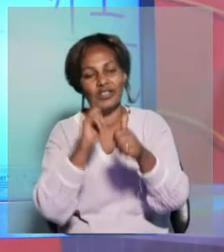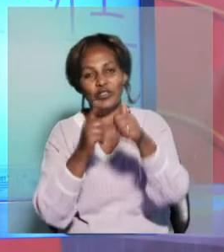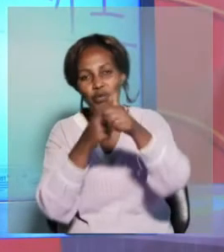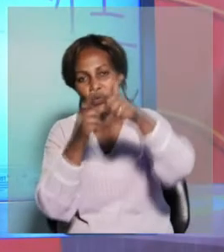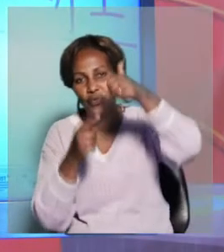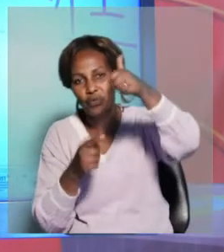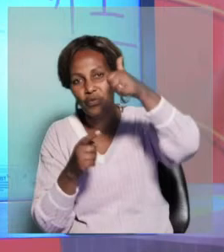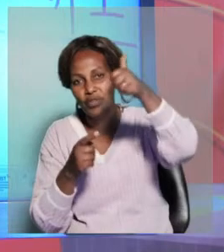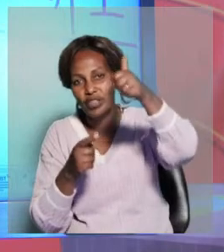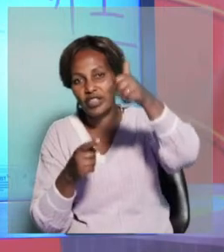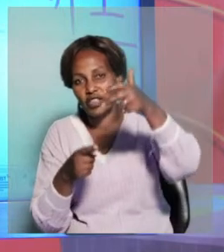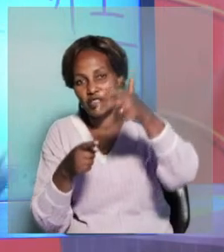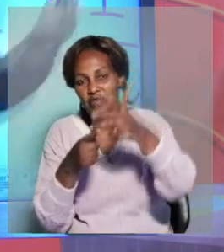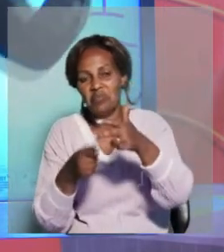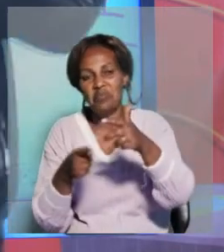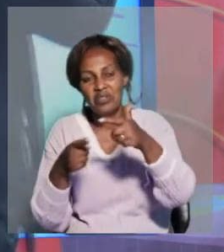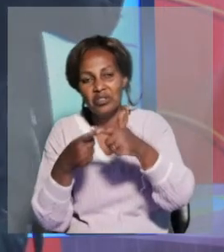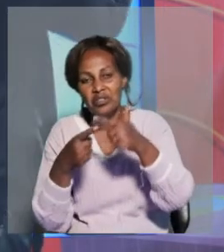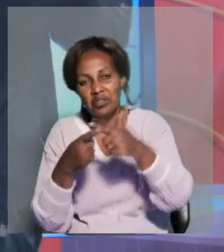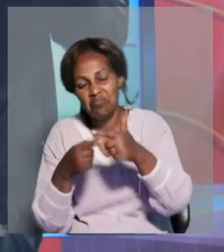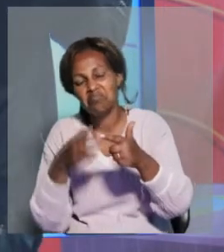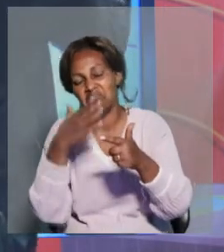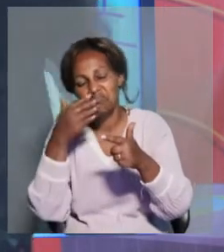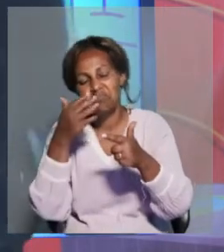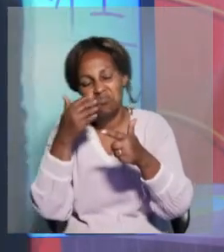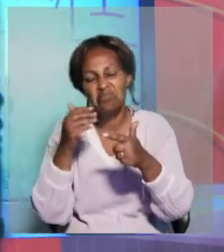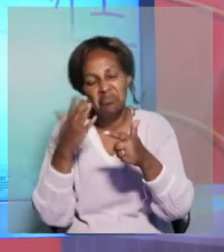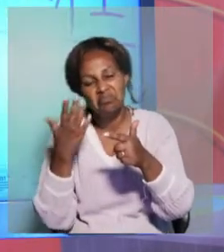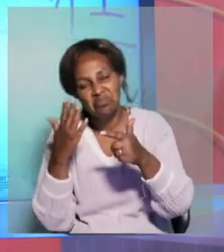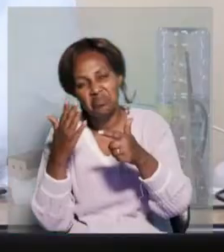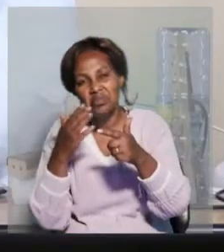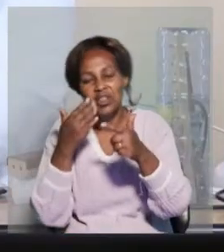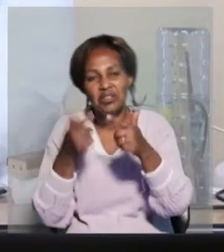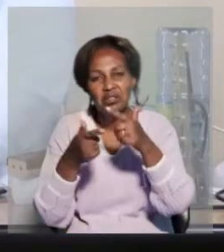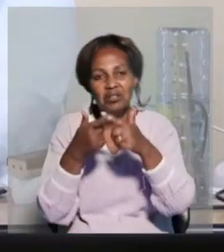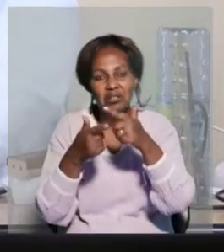The second one is? It's better. Yes, it's better.